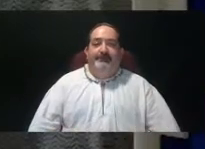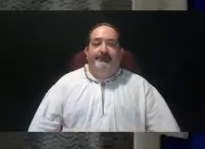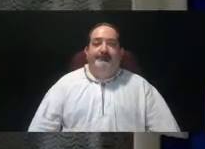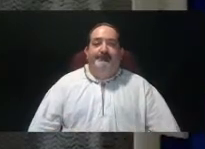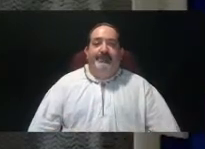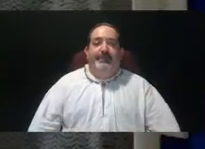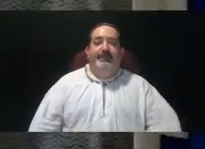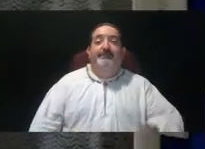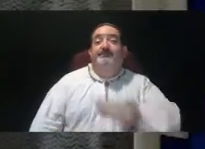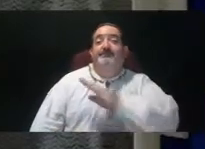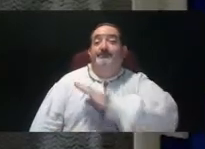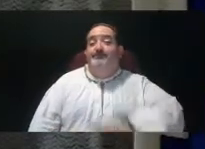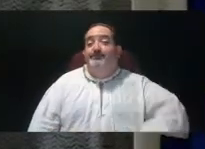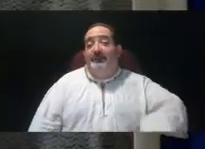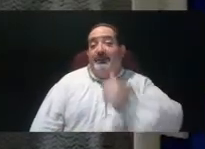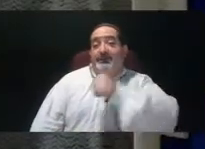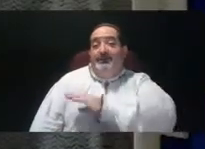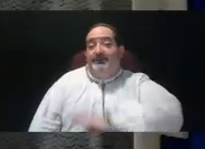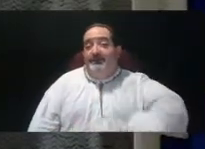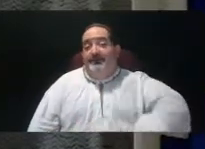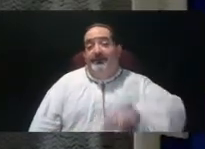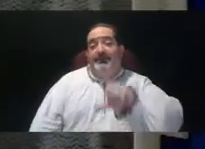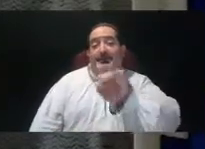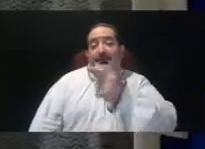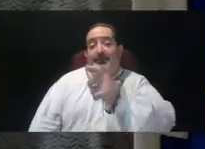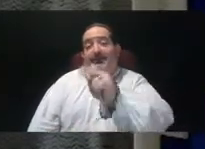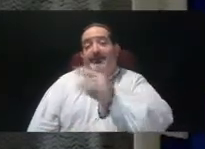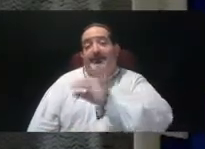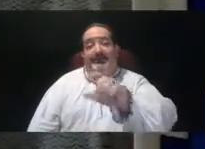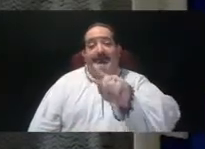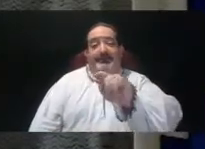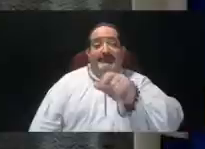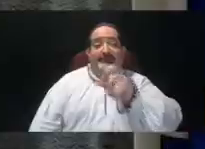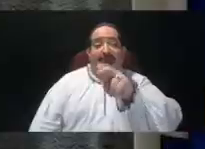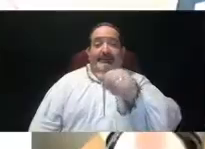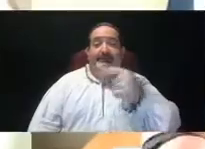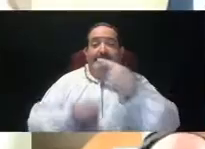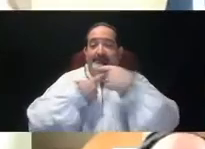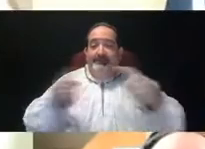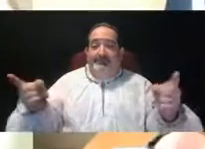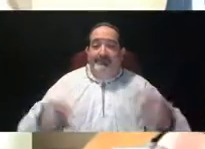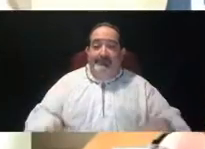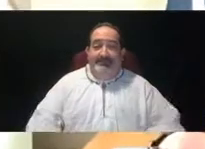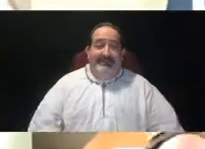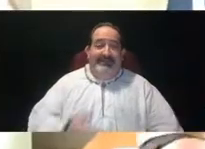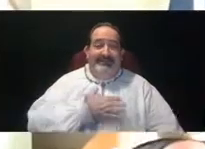Your Excellencies, Logan and Tina, have you any parting words for the assembled populace?